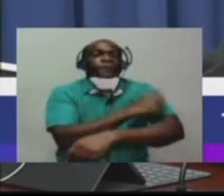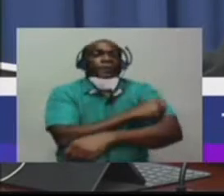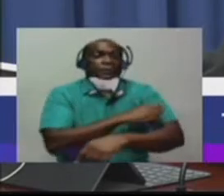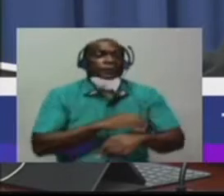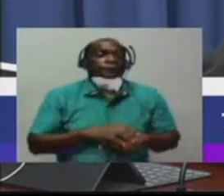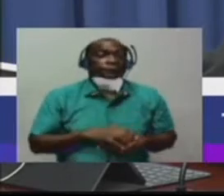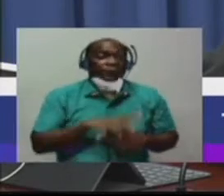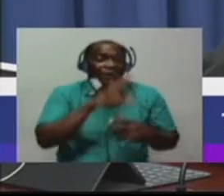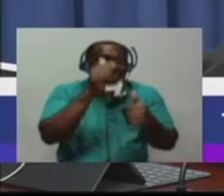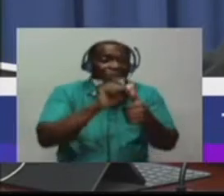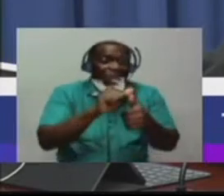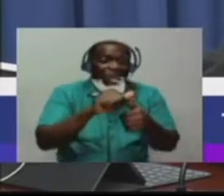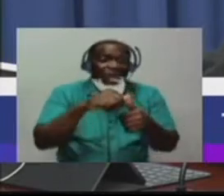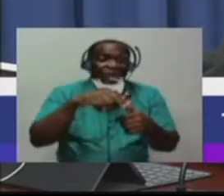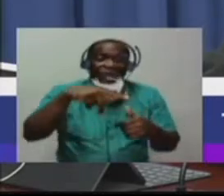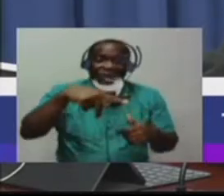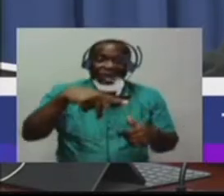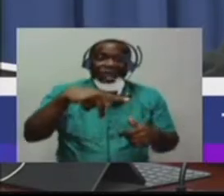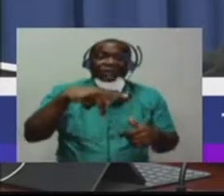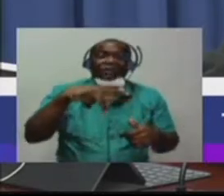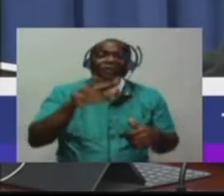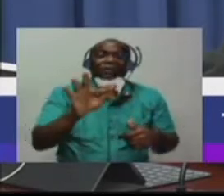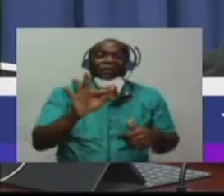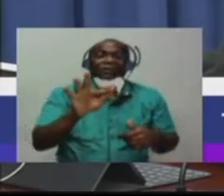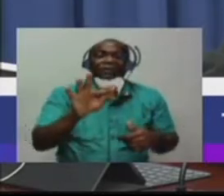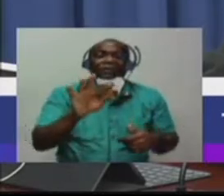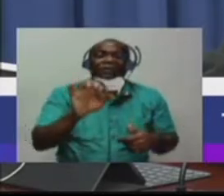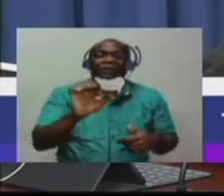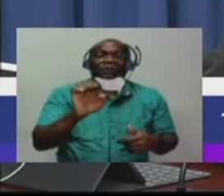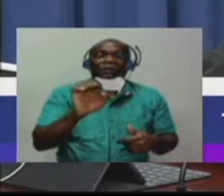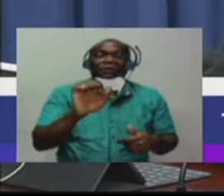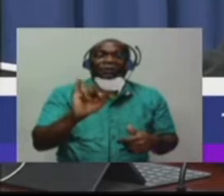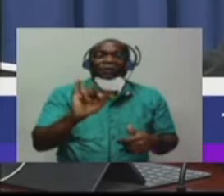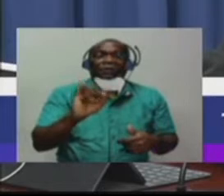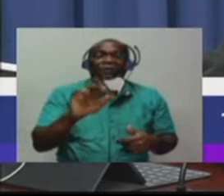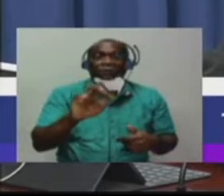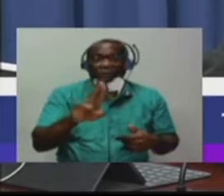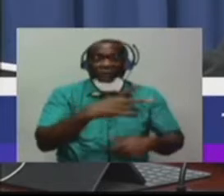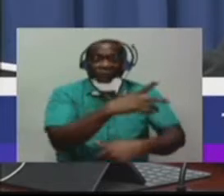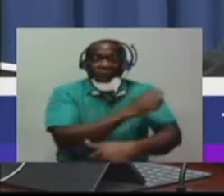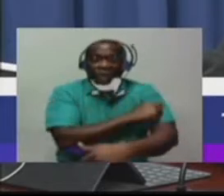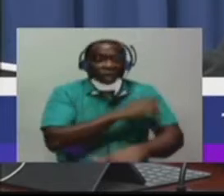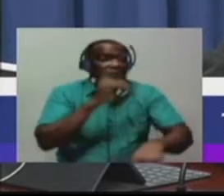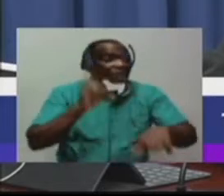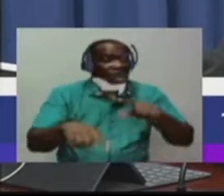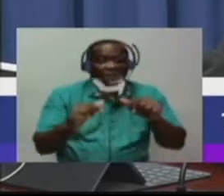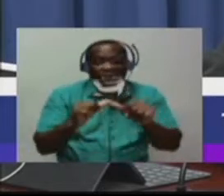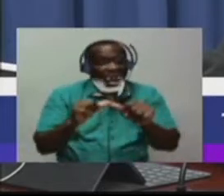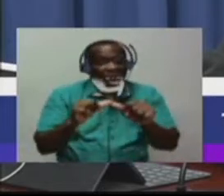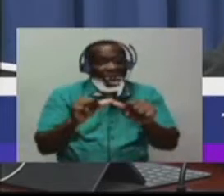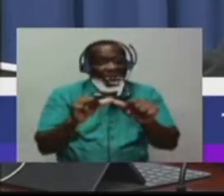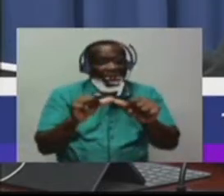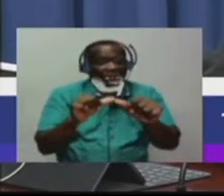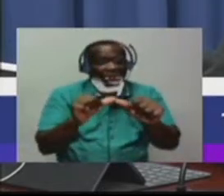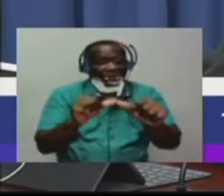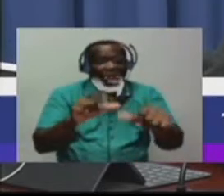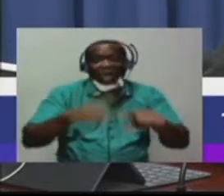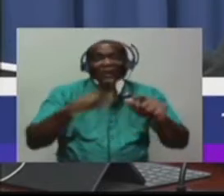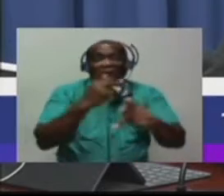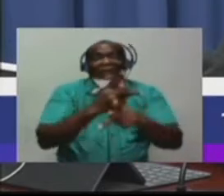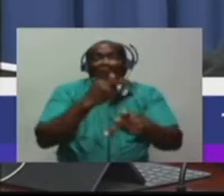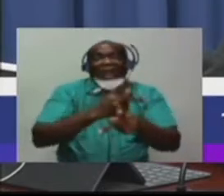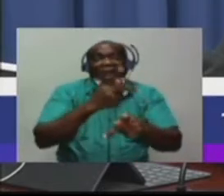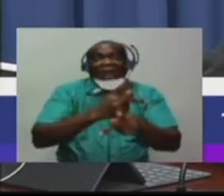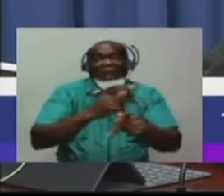forever, because they have an expiry date of November, and because it's a 2-shot regime. We have to finish